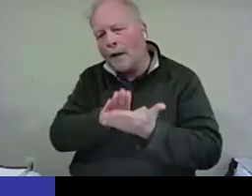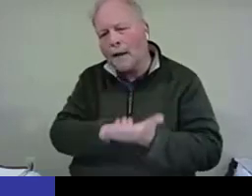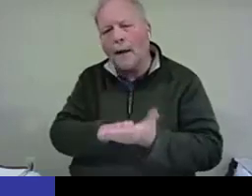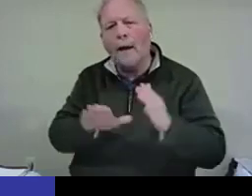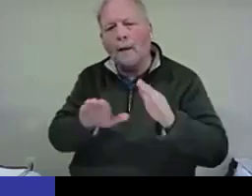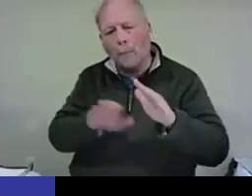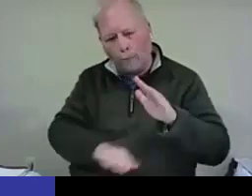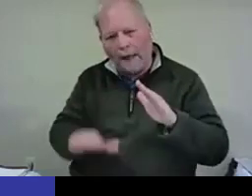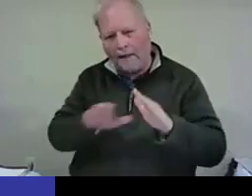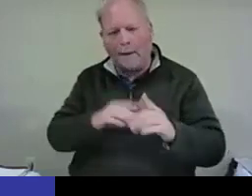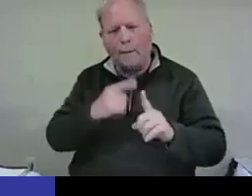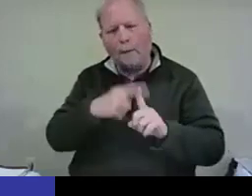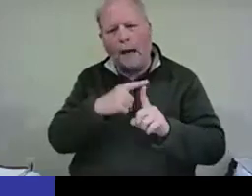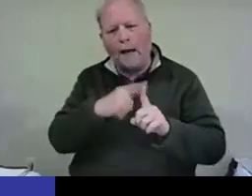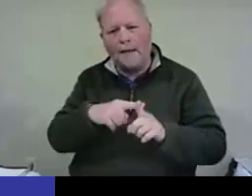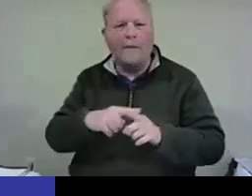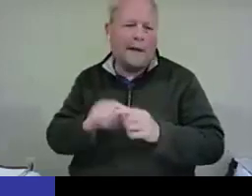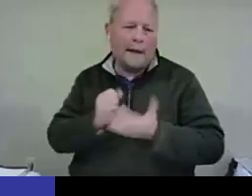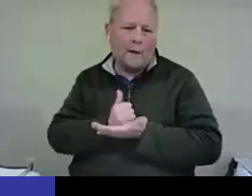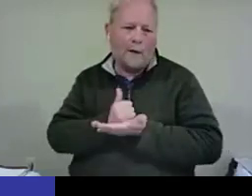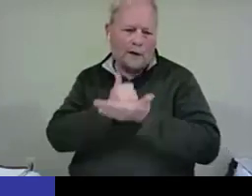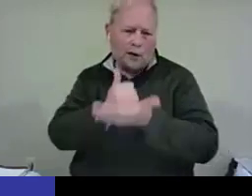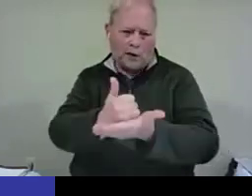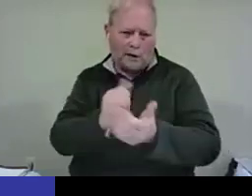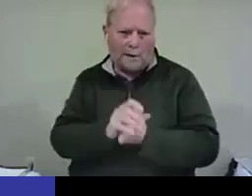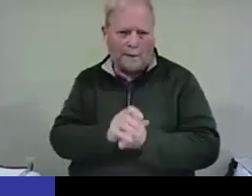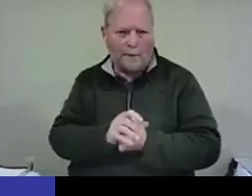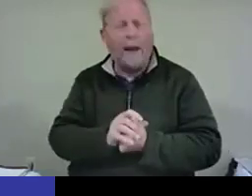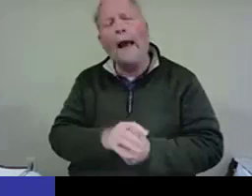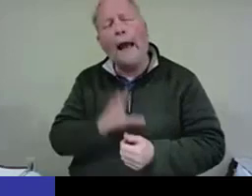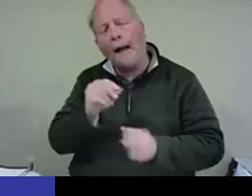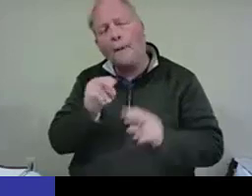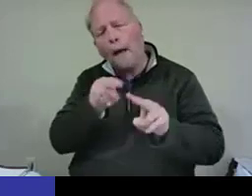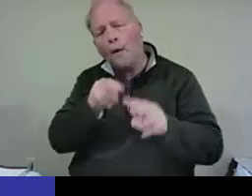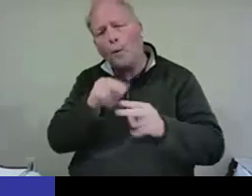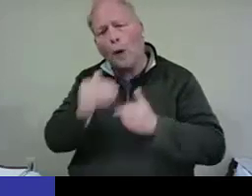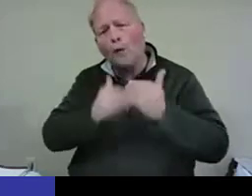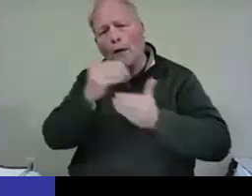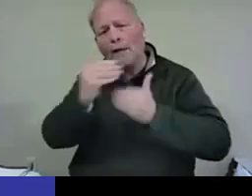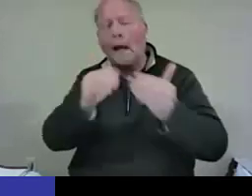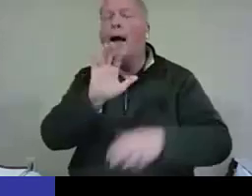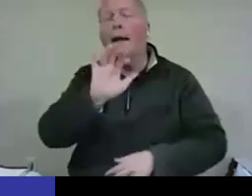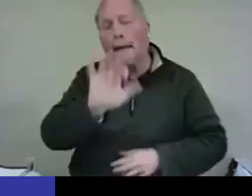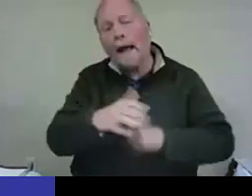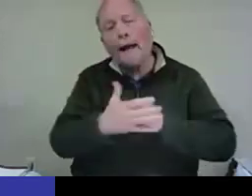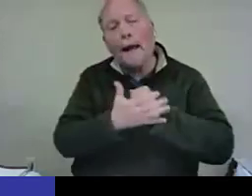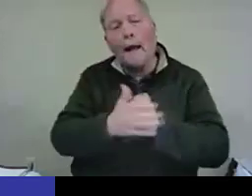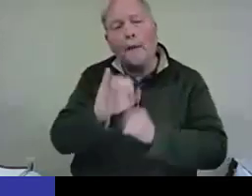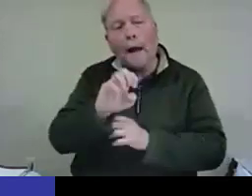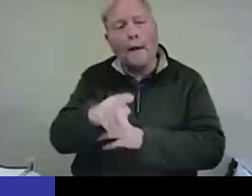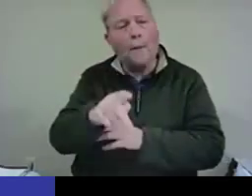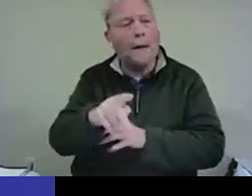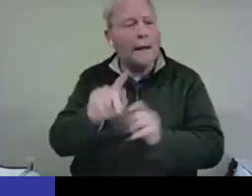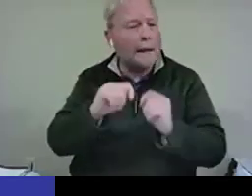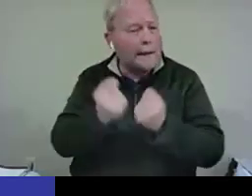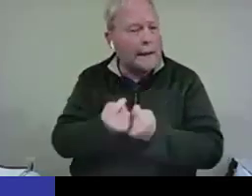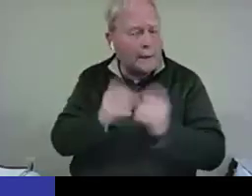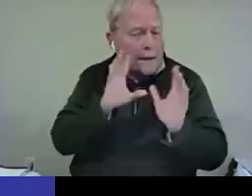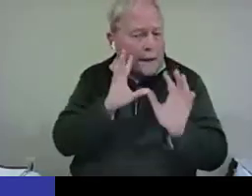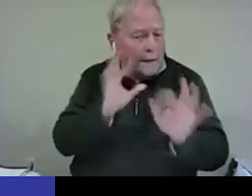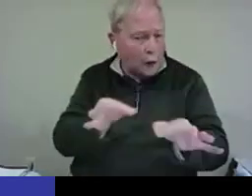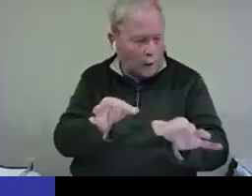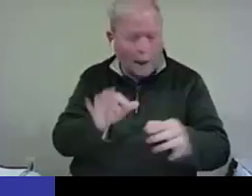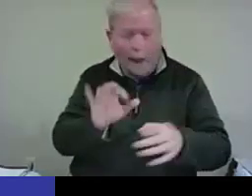and monitoring their progress. This gives the IEP team information and data that are critical for determining whether or not a student has an emotional